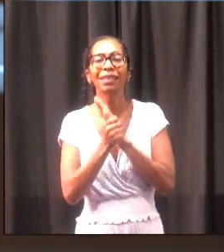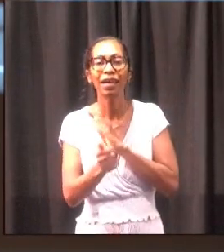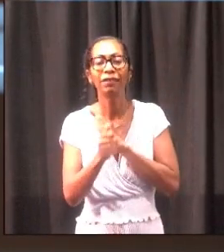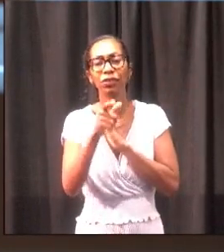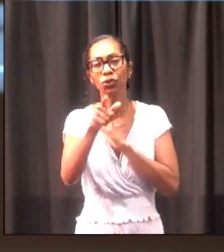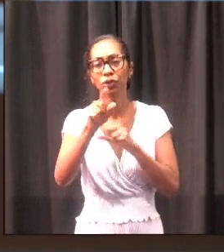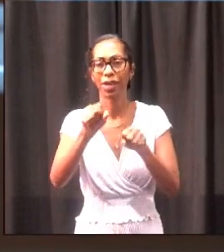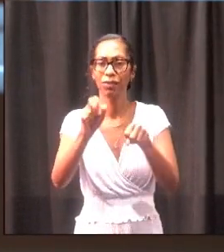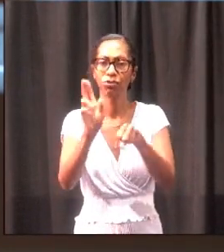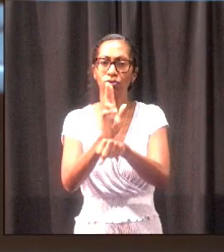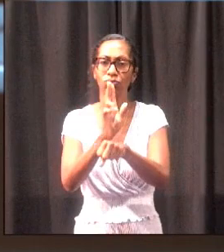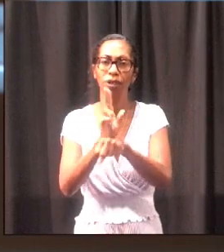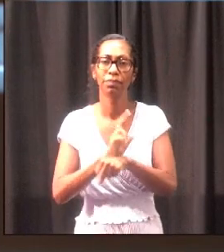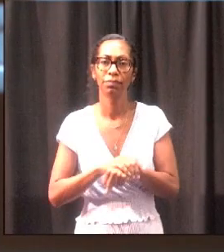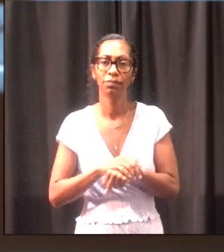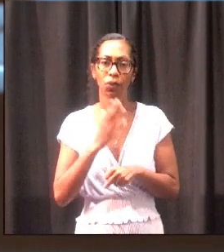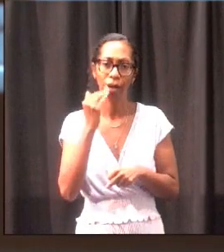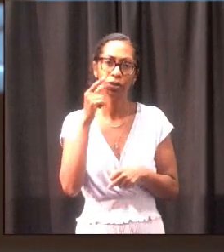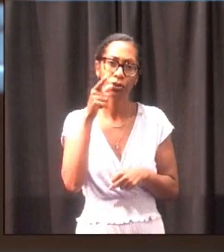Why? Because you are the church.